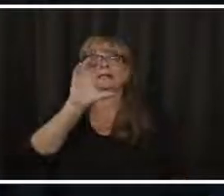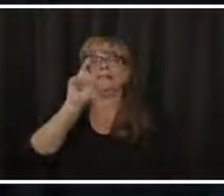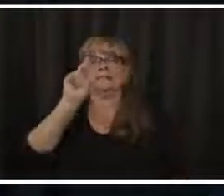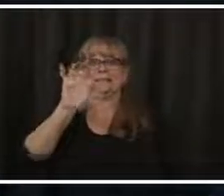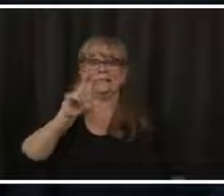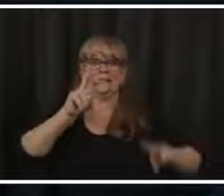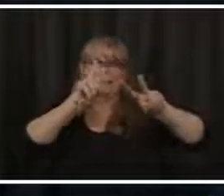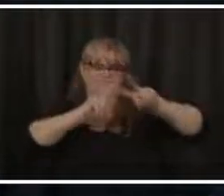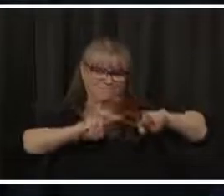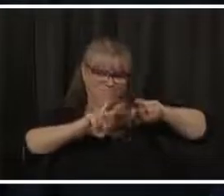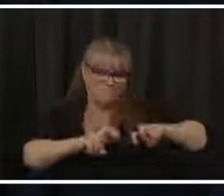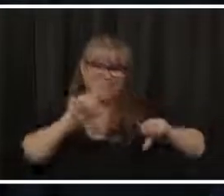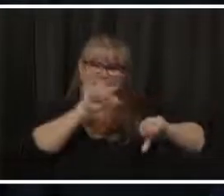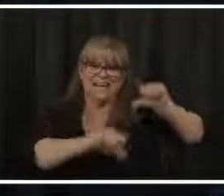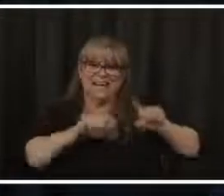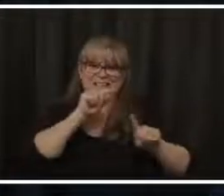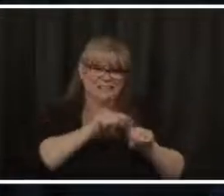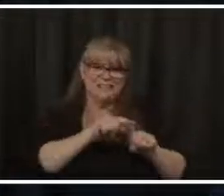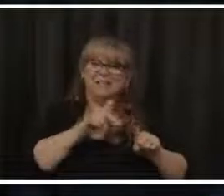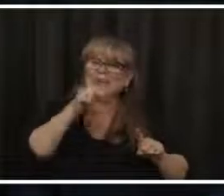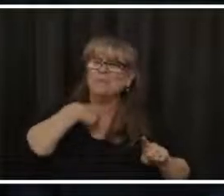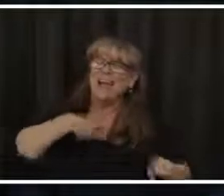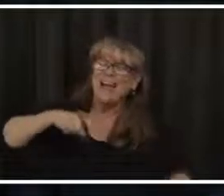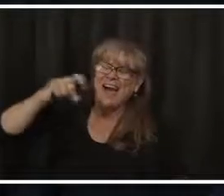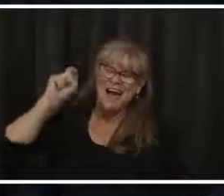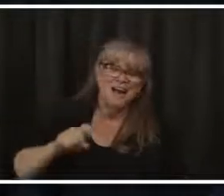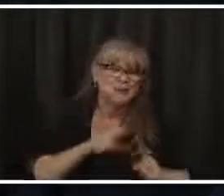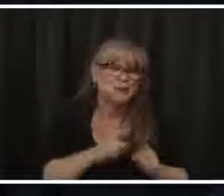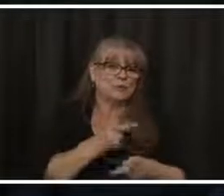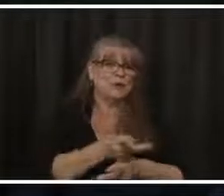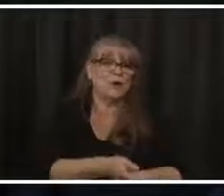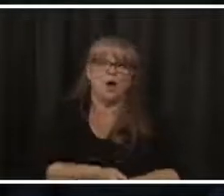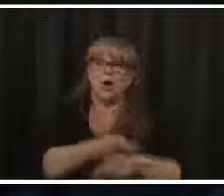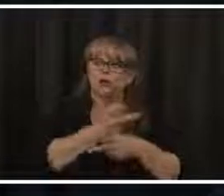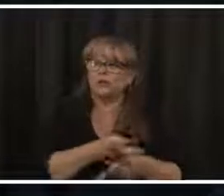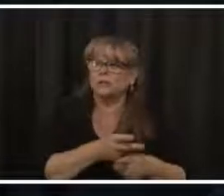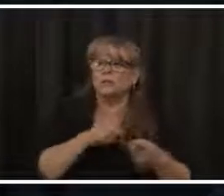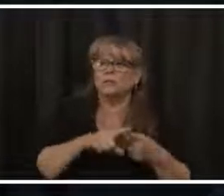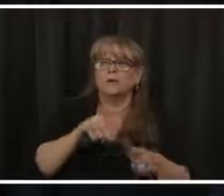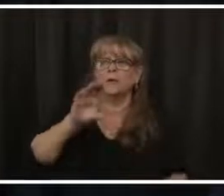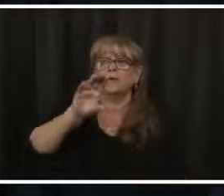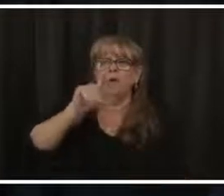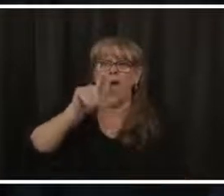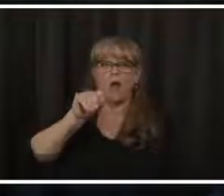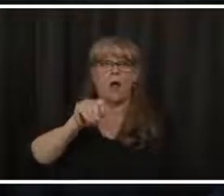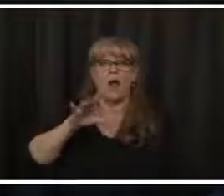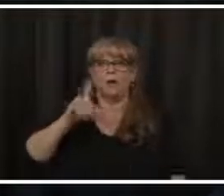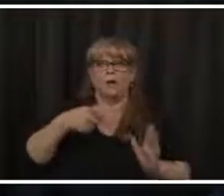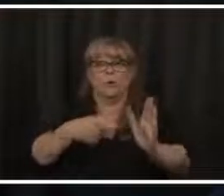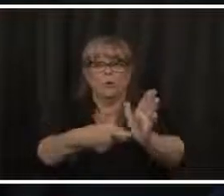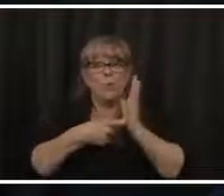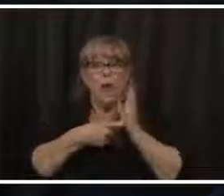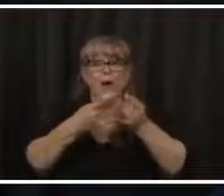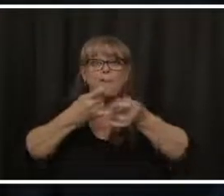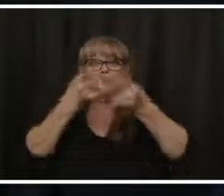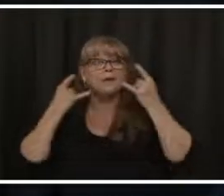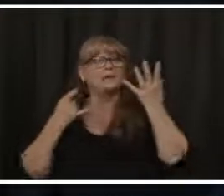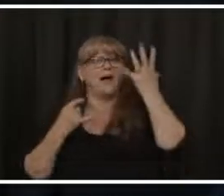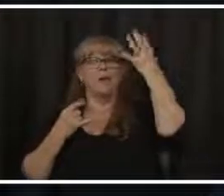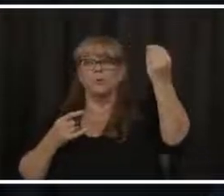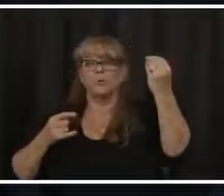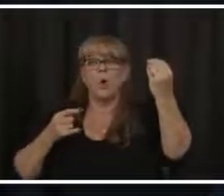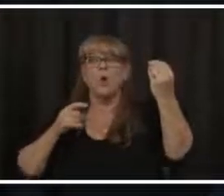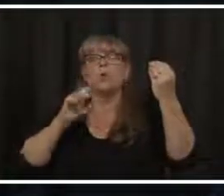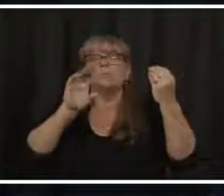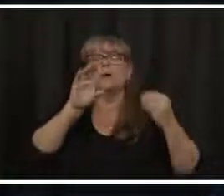In Colorado, we've never had an outdoor mask wearing requirement during this entire pandemic. A few communities have done that. Those have largely ended